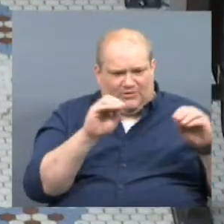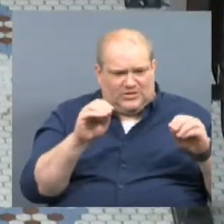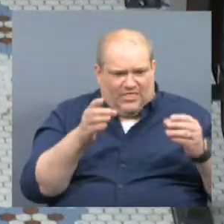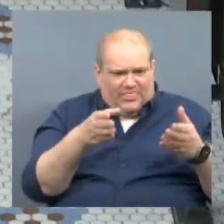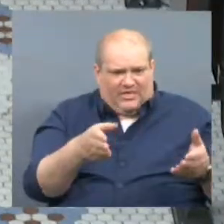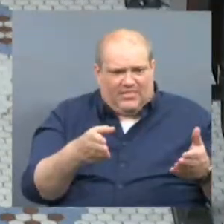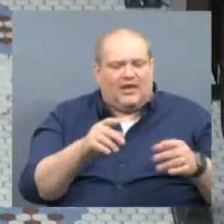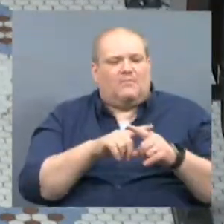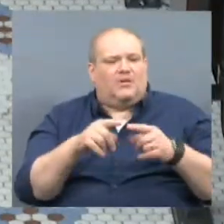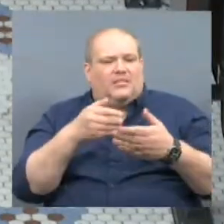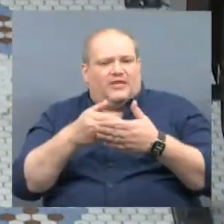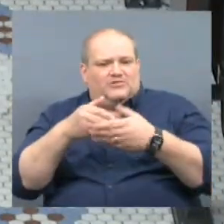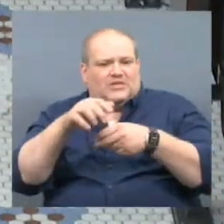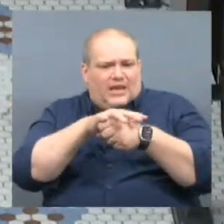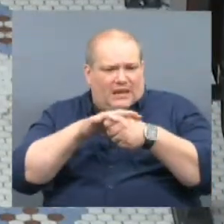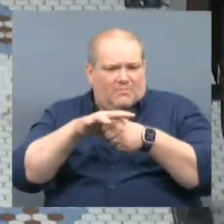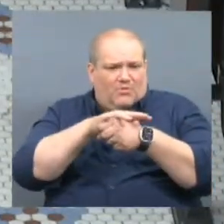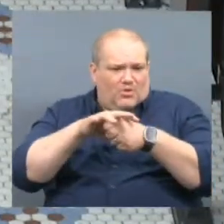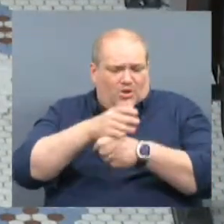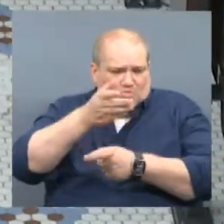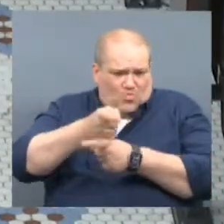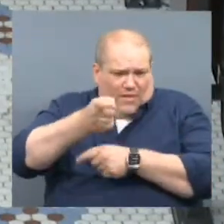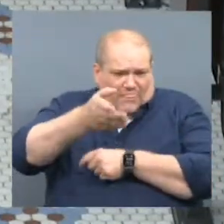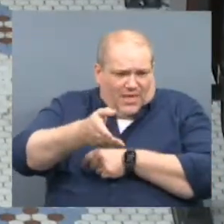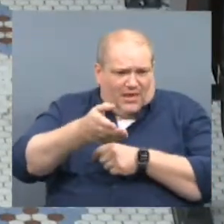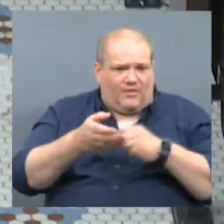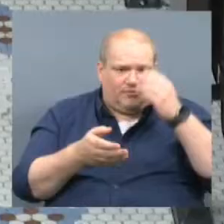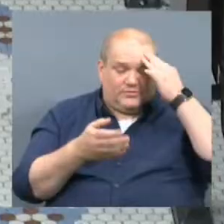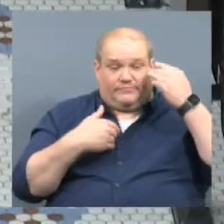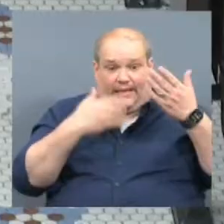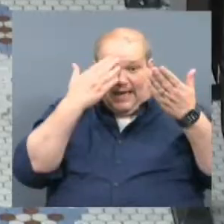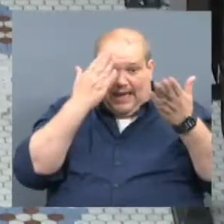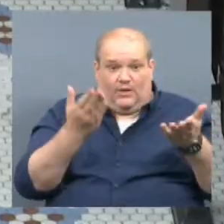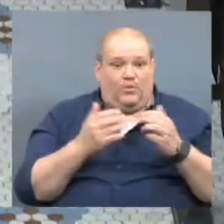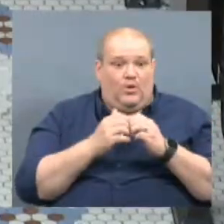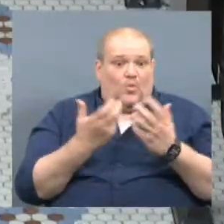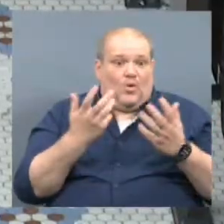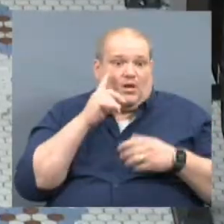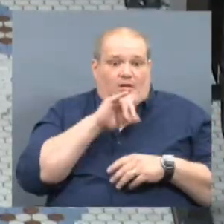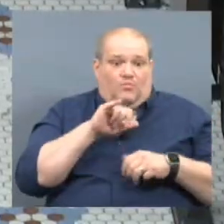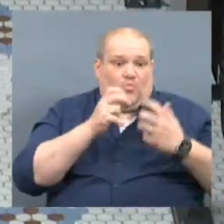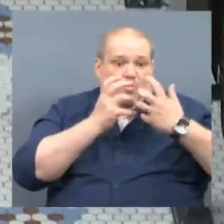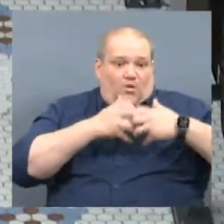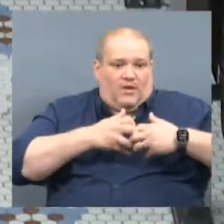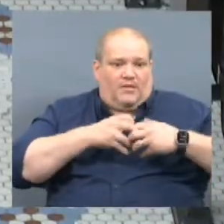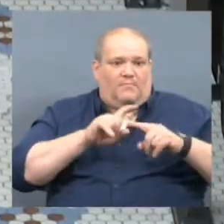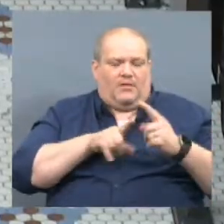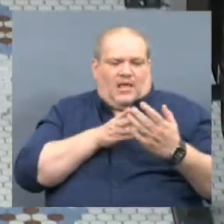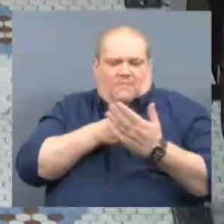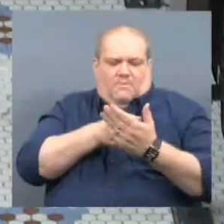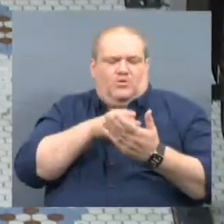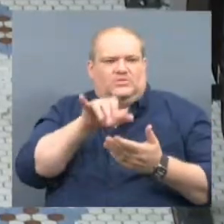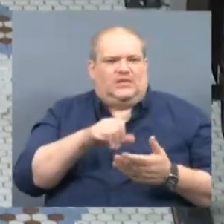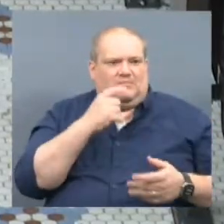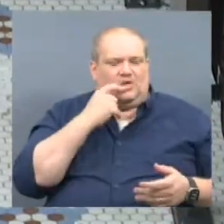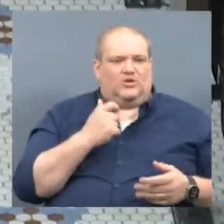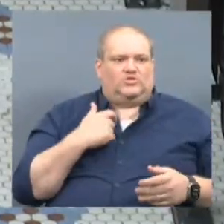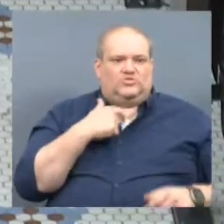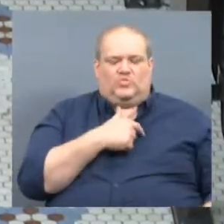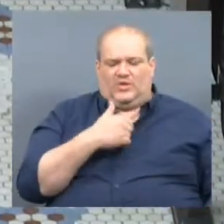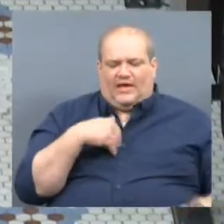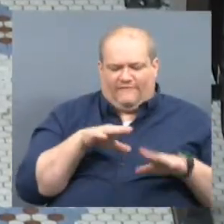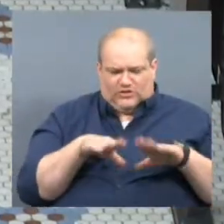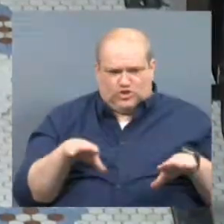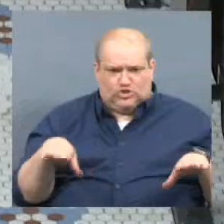there. But it's a neighborhood right there. So I don't know how this going to work out, but I oppose it because the simple fact is we got